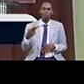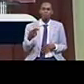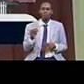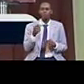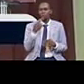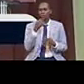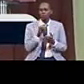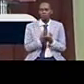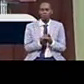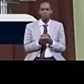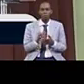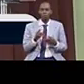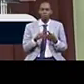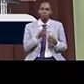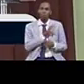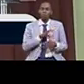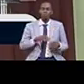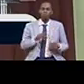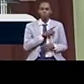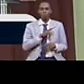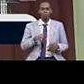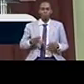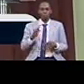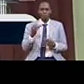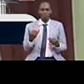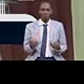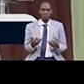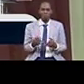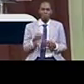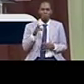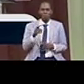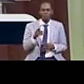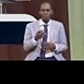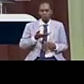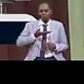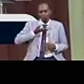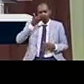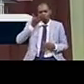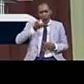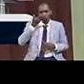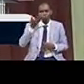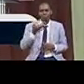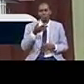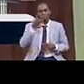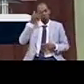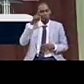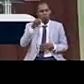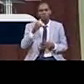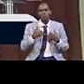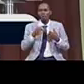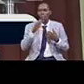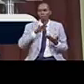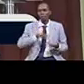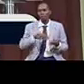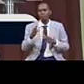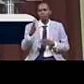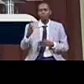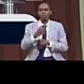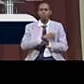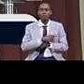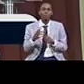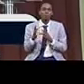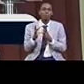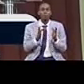by this time he stinketh, for he had been dead 4 days. Jesus